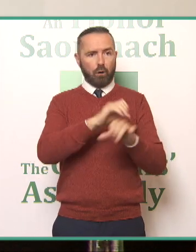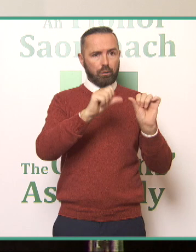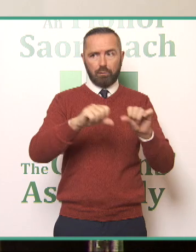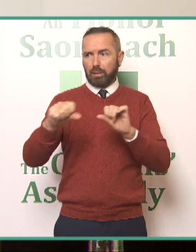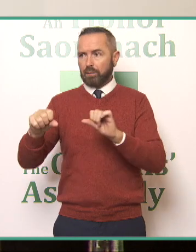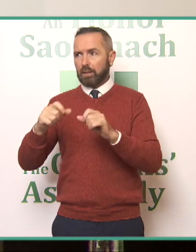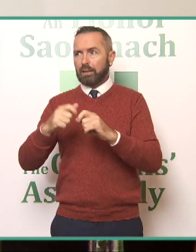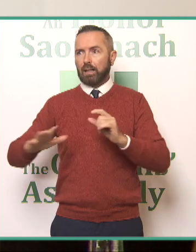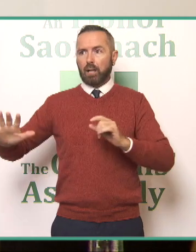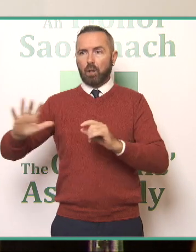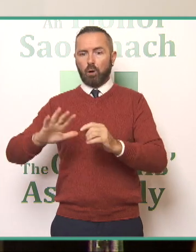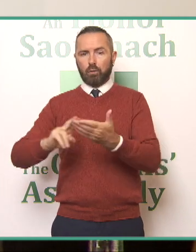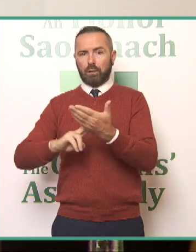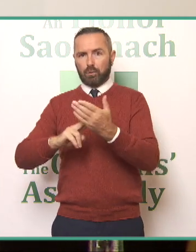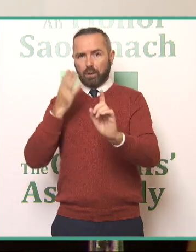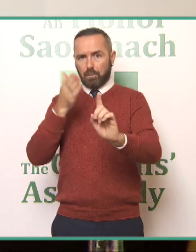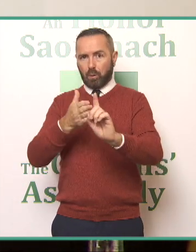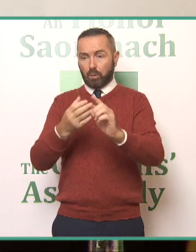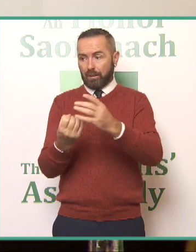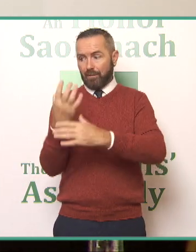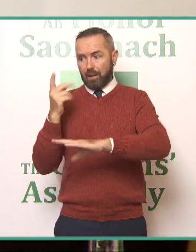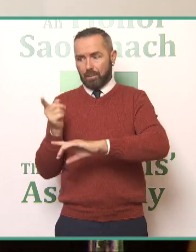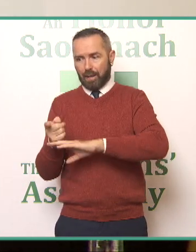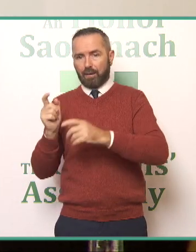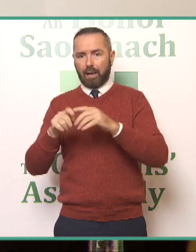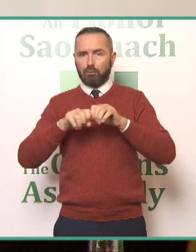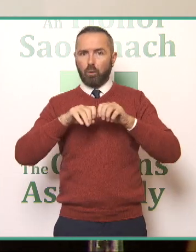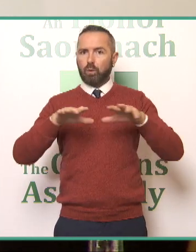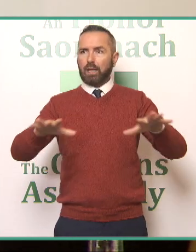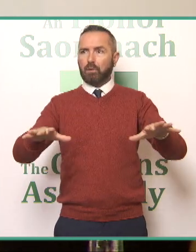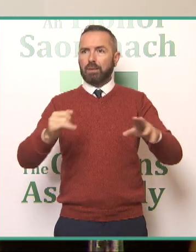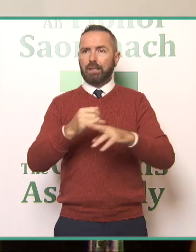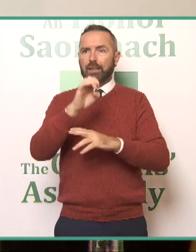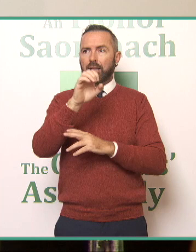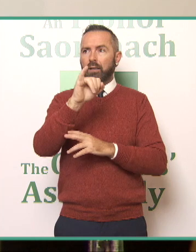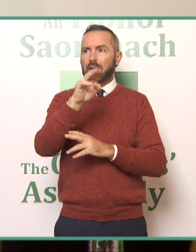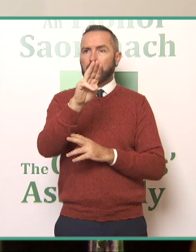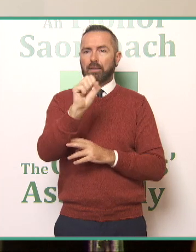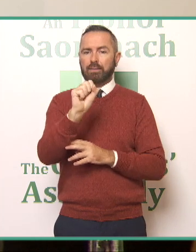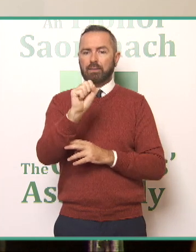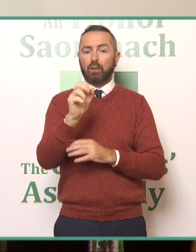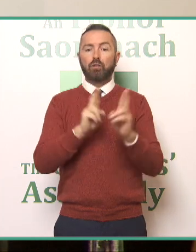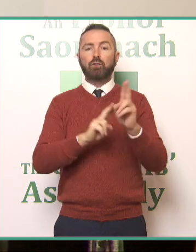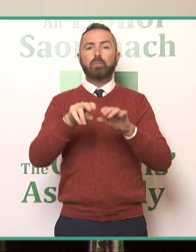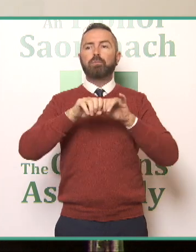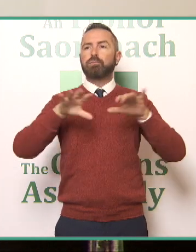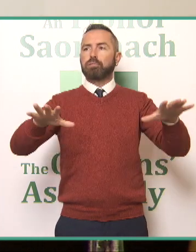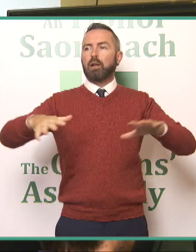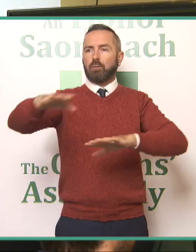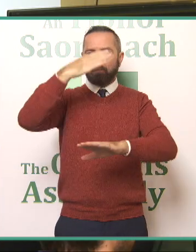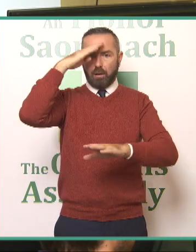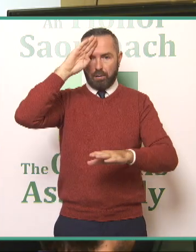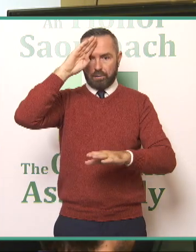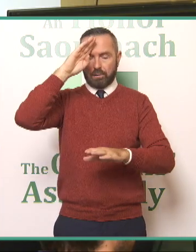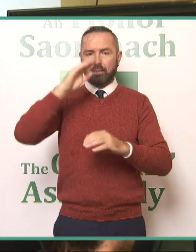adapted approach that has been developed in the Burn and tested and rolled out in these various EIPs should be rolled out around the country. The plan